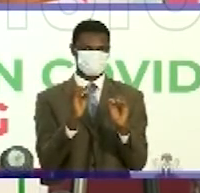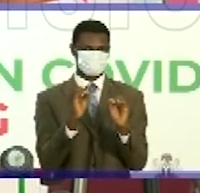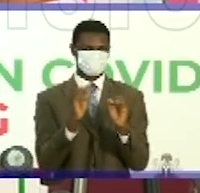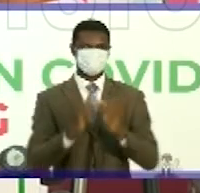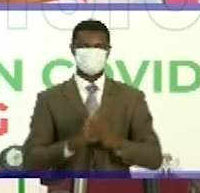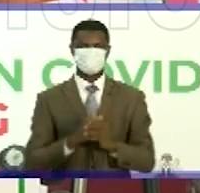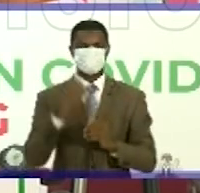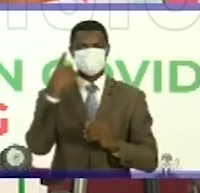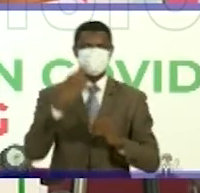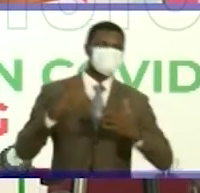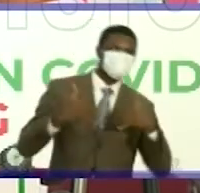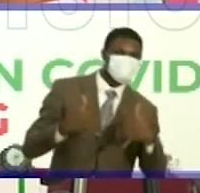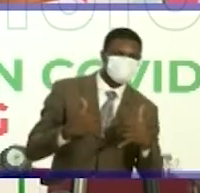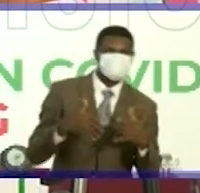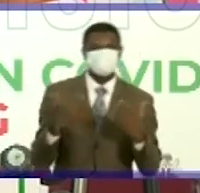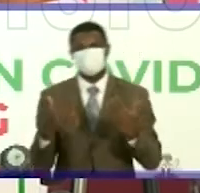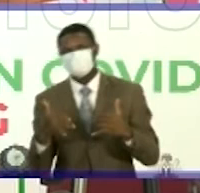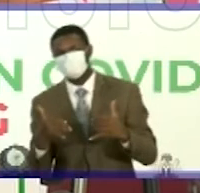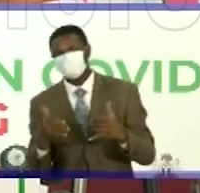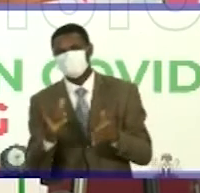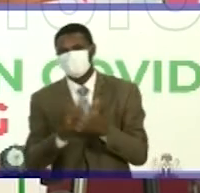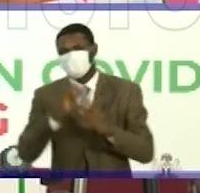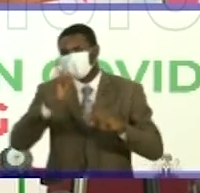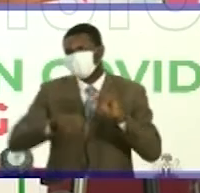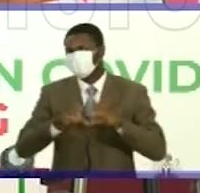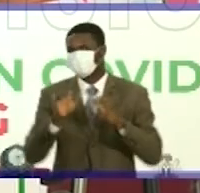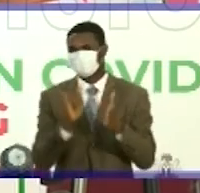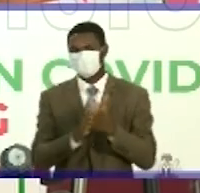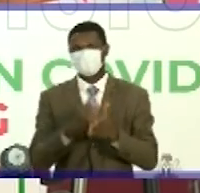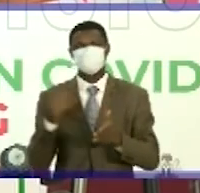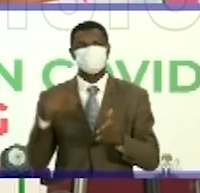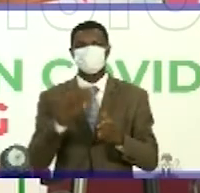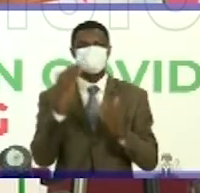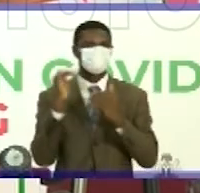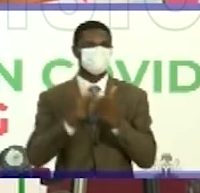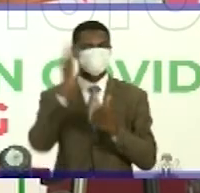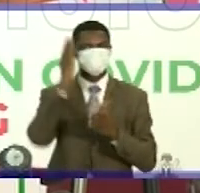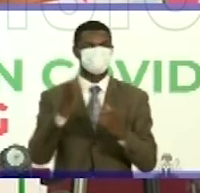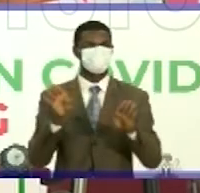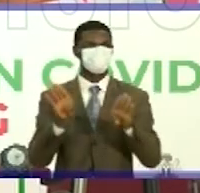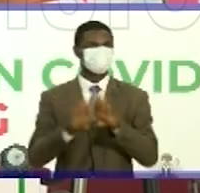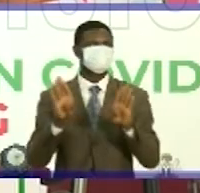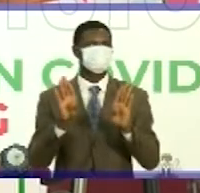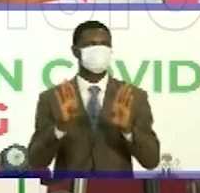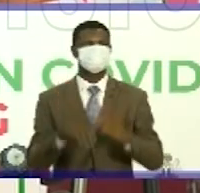For recreational parks that are unable to enforce this, we expect them to remain closed.